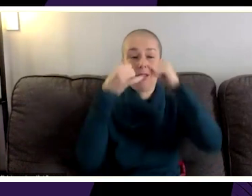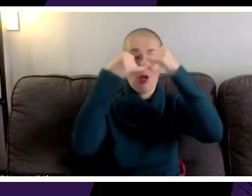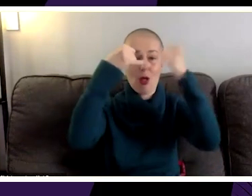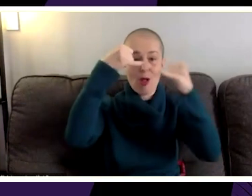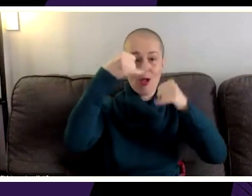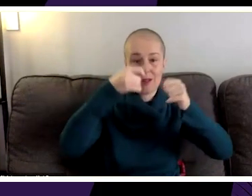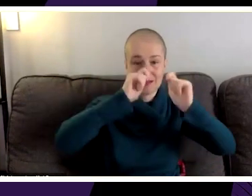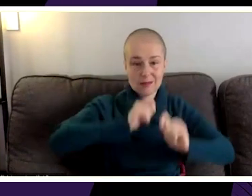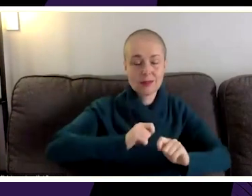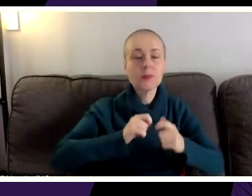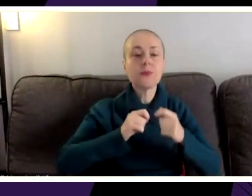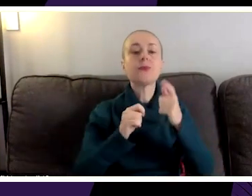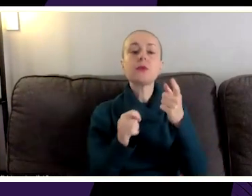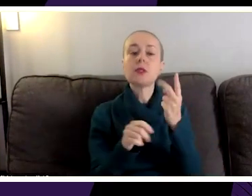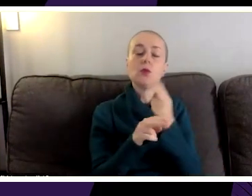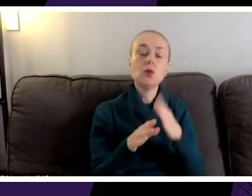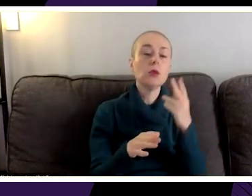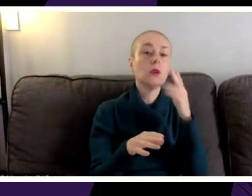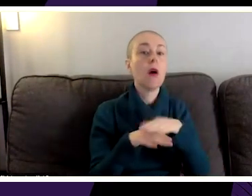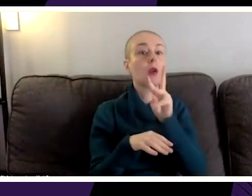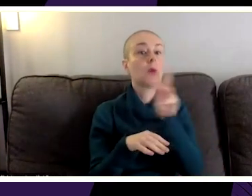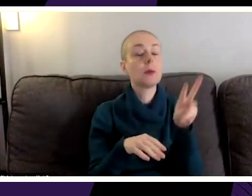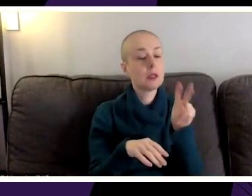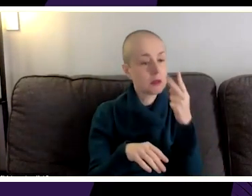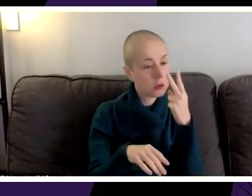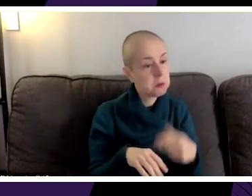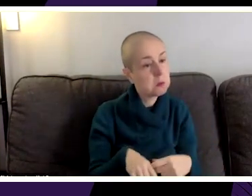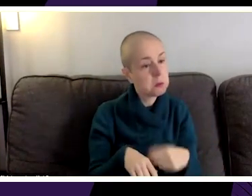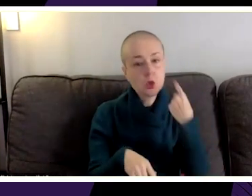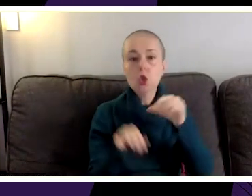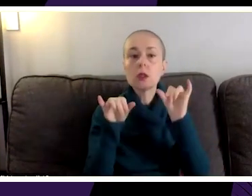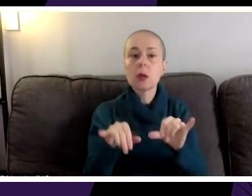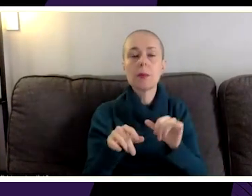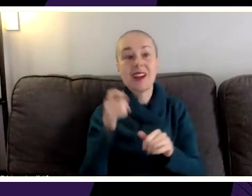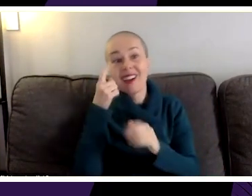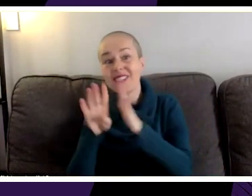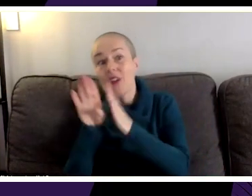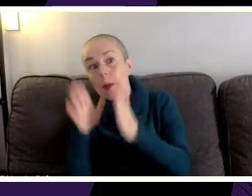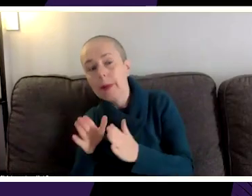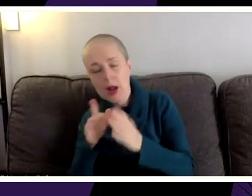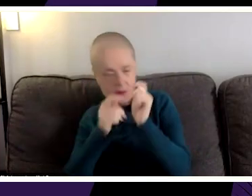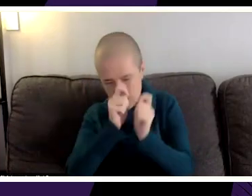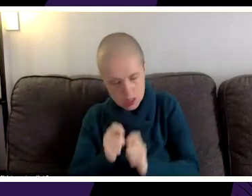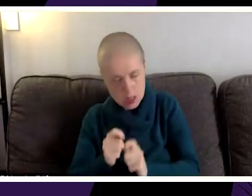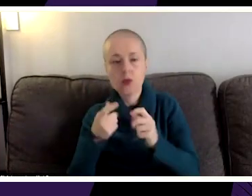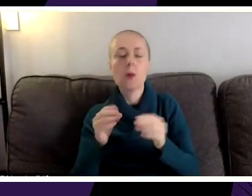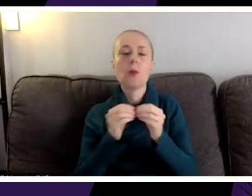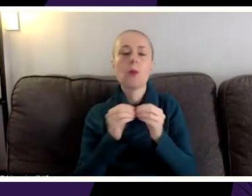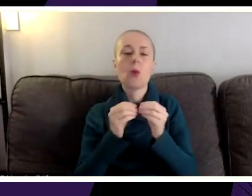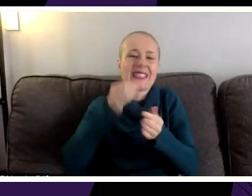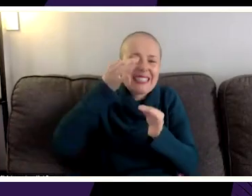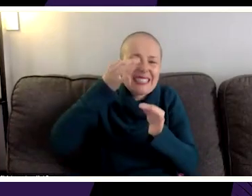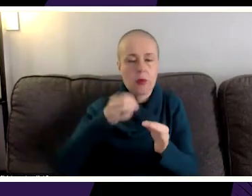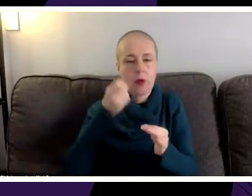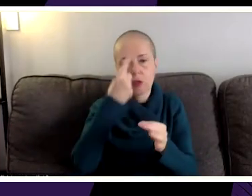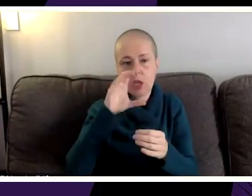the exact same thing before and after. But as a developer, you're working into the code. Hopefully the after is going to be a lot neater and easier for you to